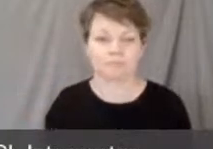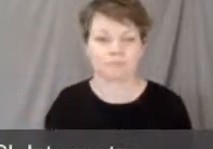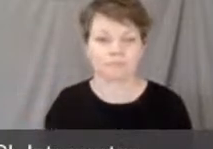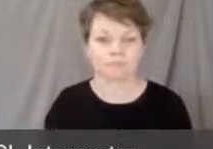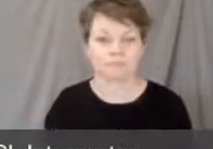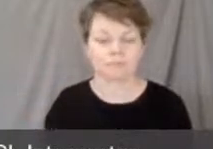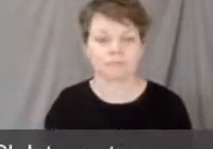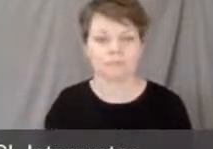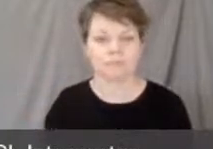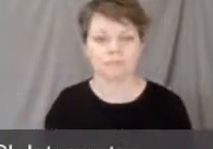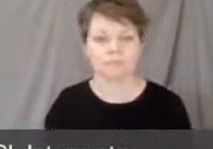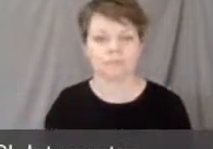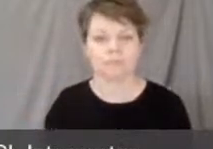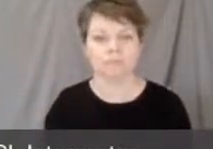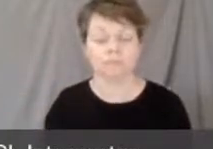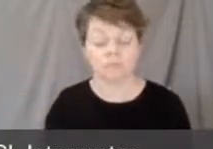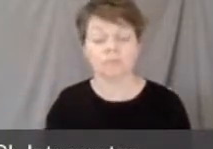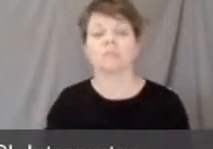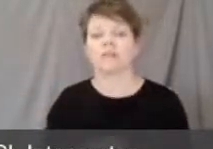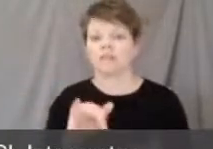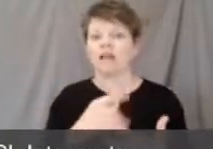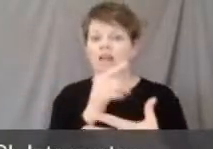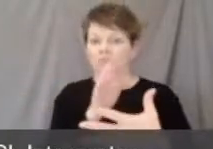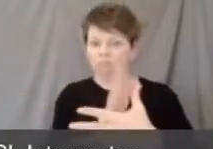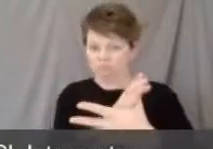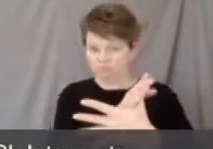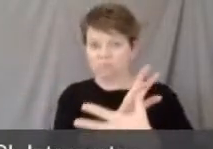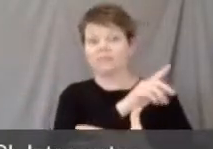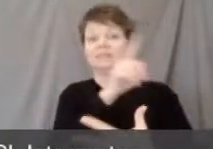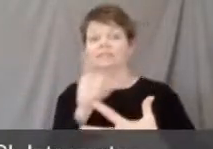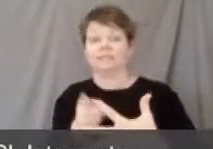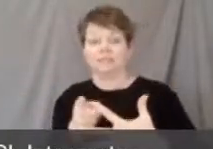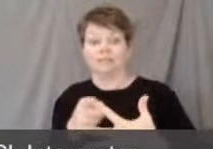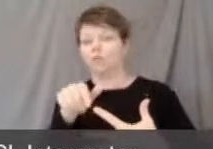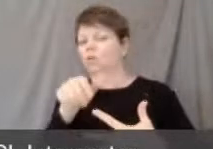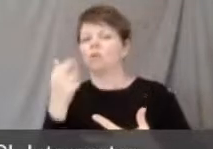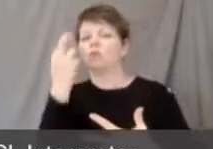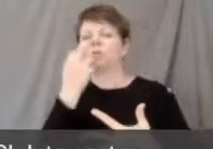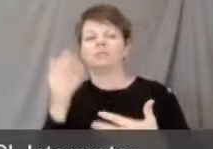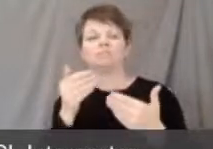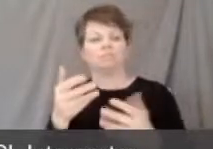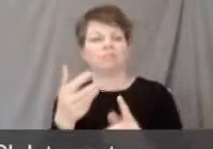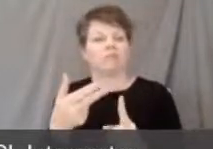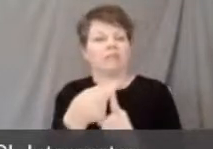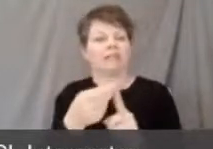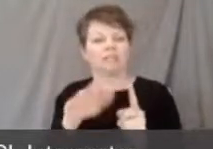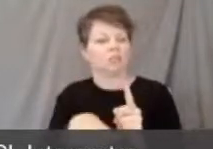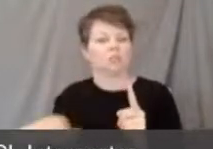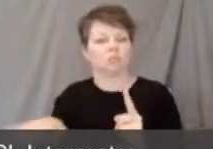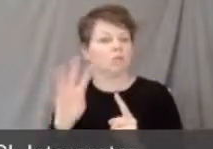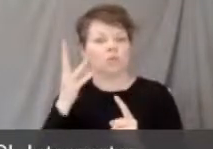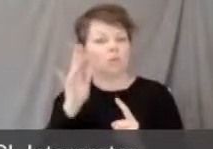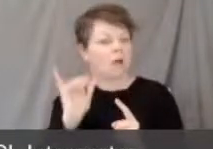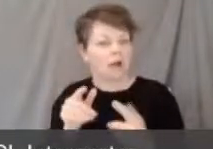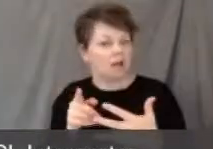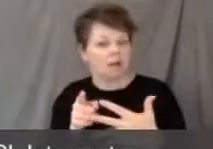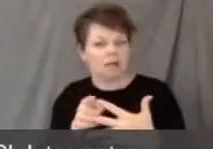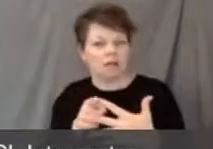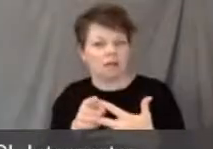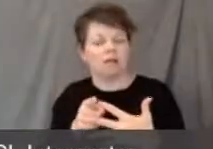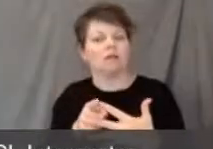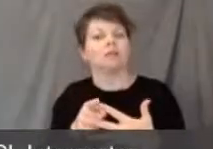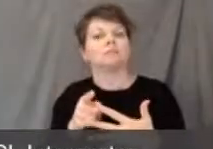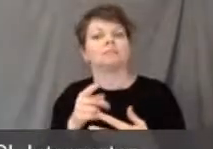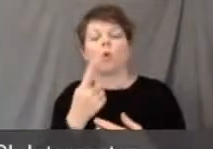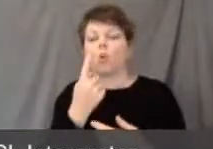So the second bucket or reason that I think about vaccinating children for protection would be for this phenomena